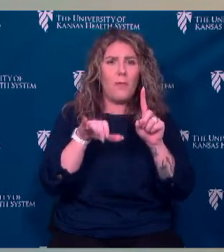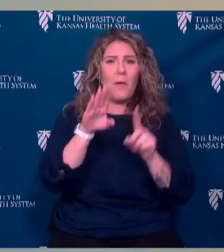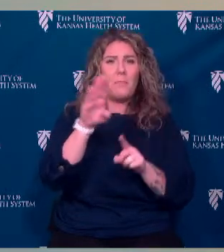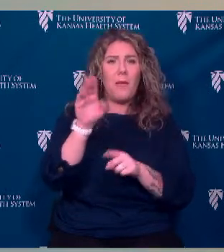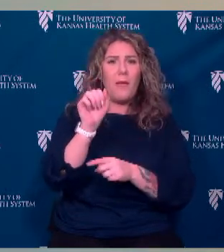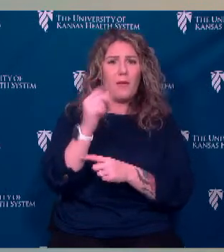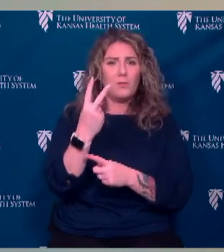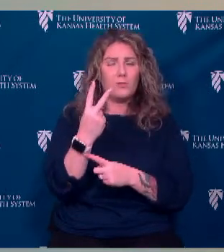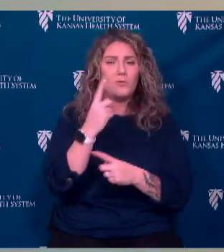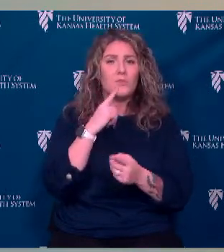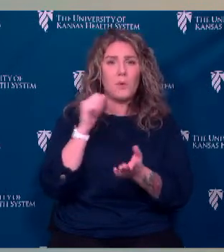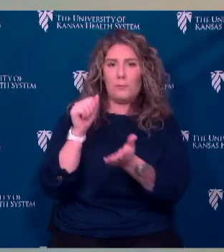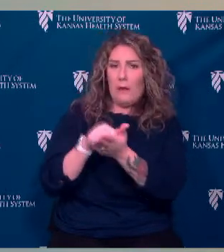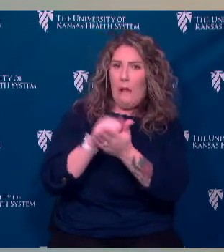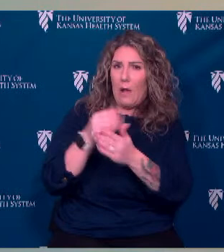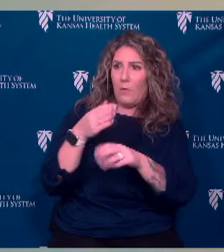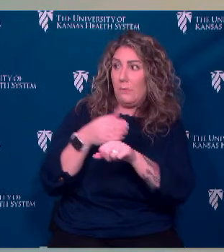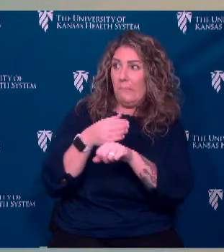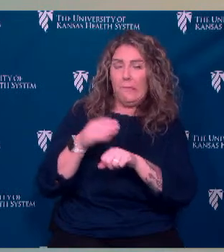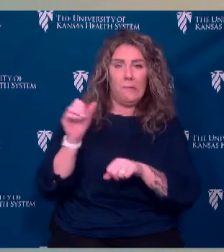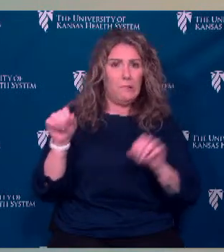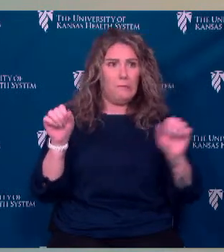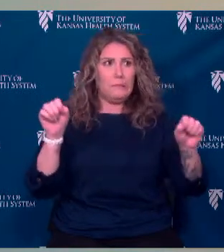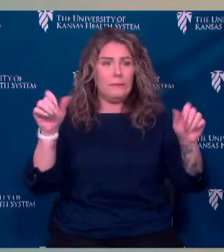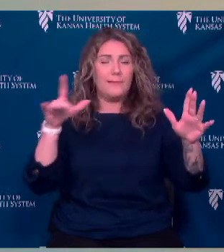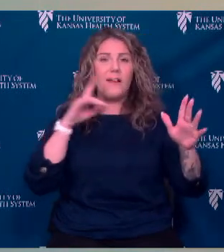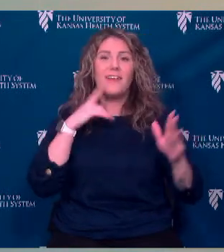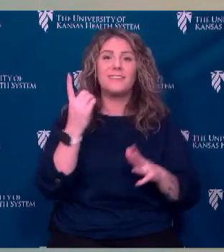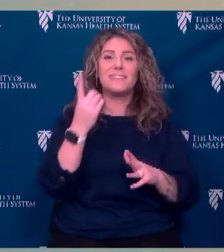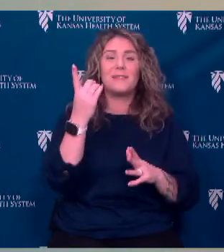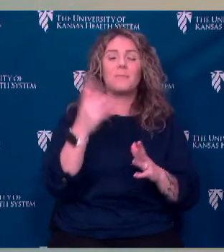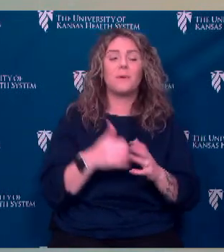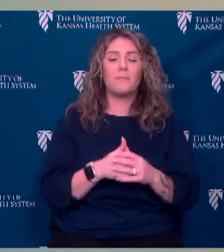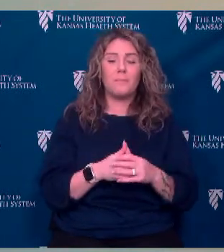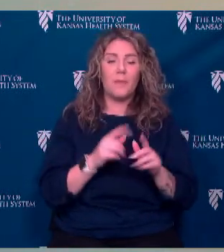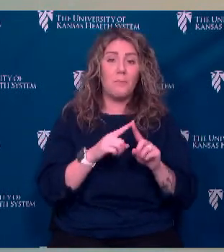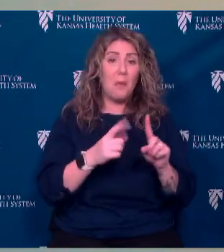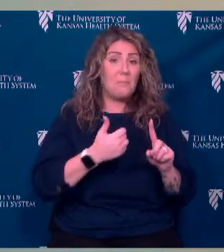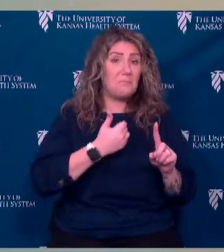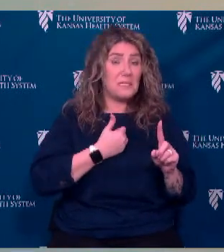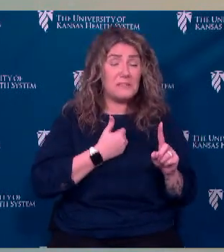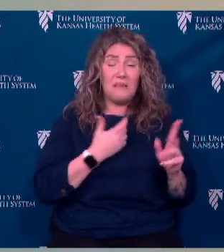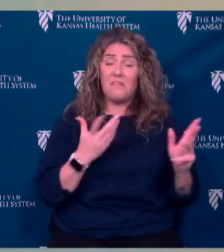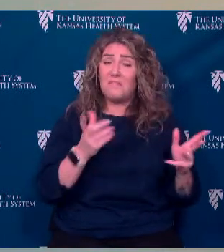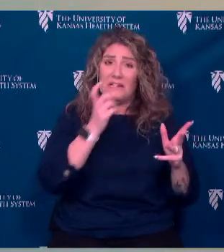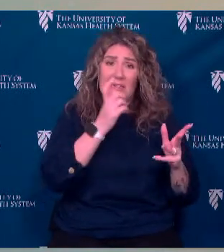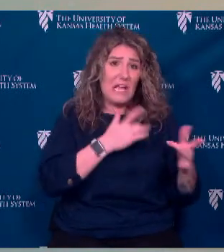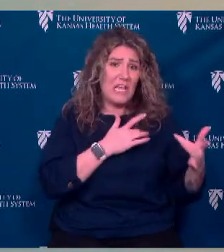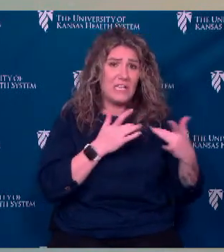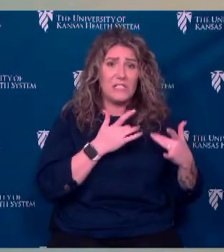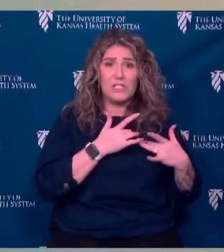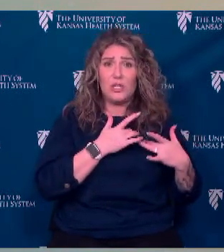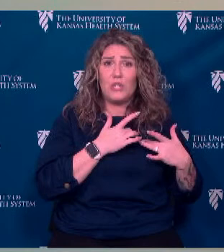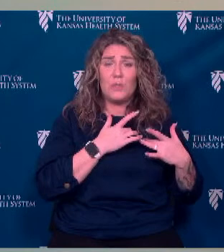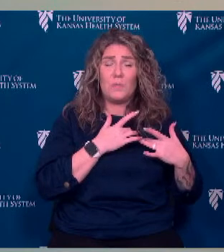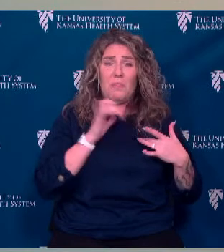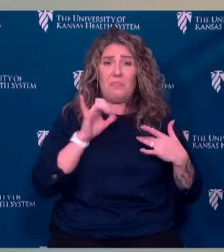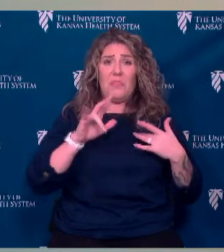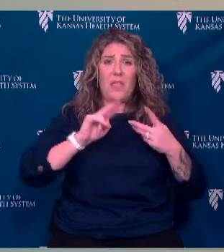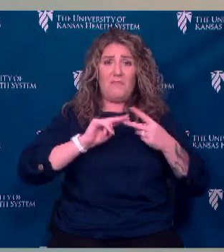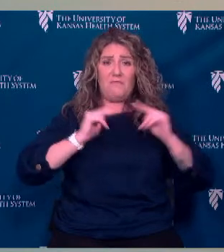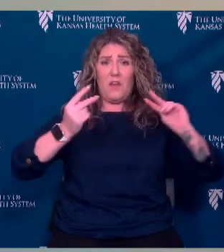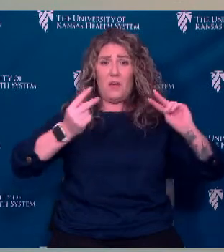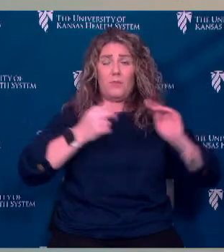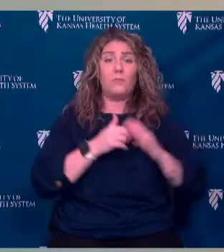should knock on some wood at some point, but I myself am not concerned about this variant. So